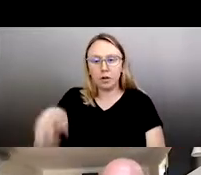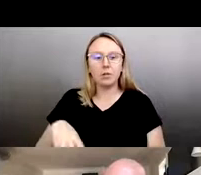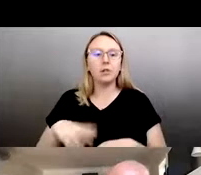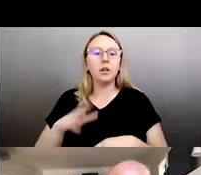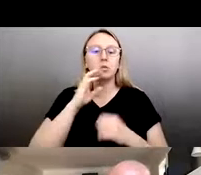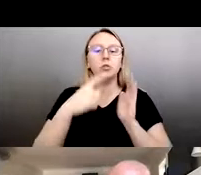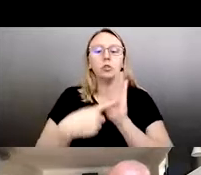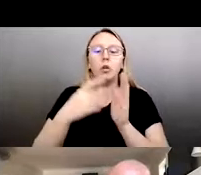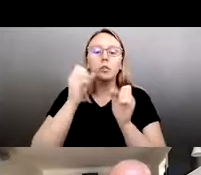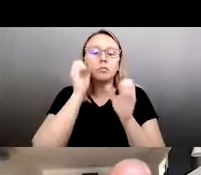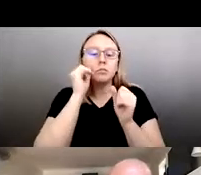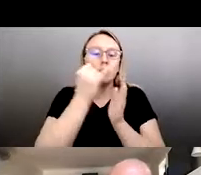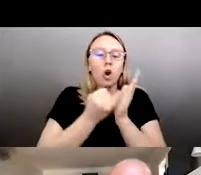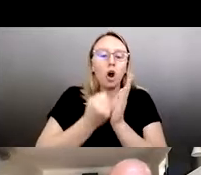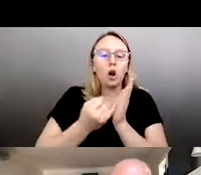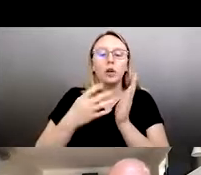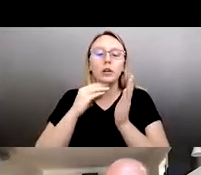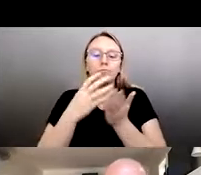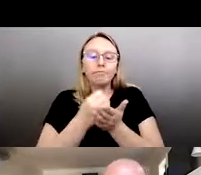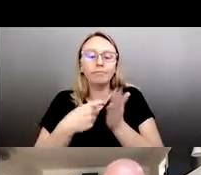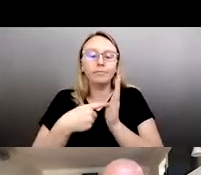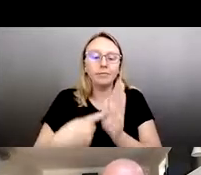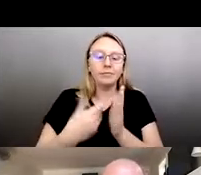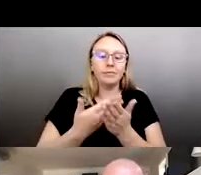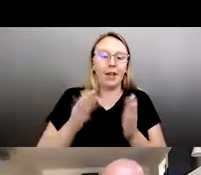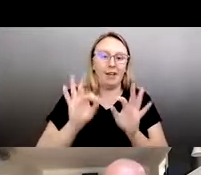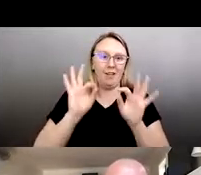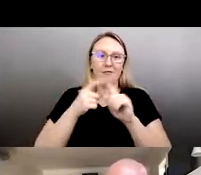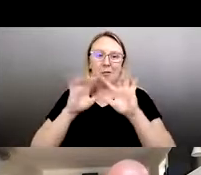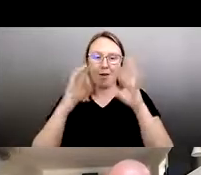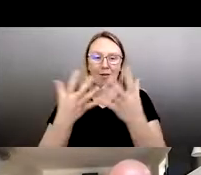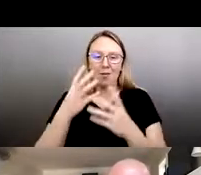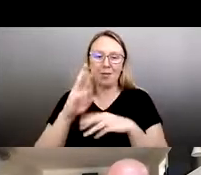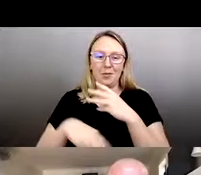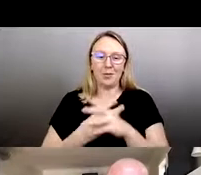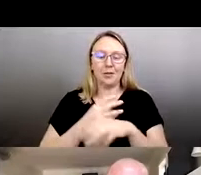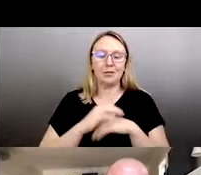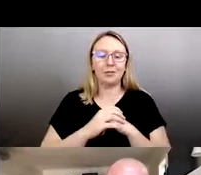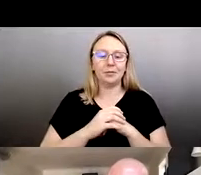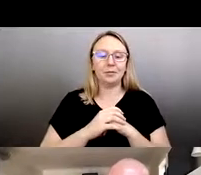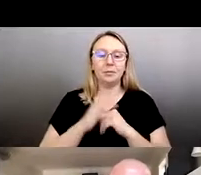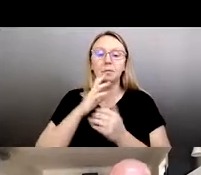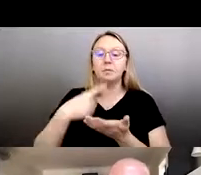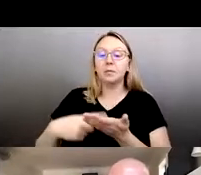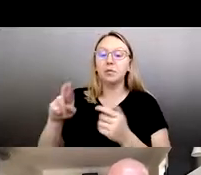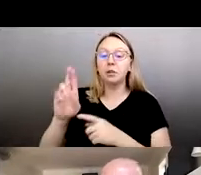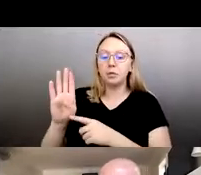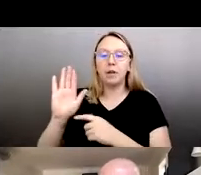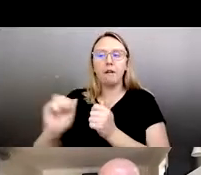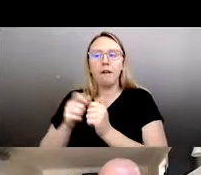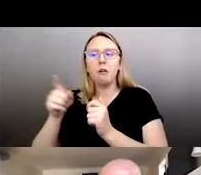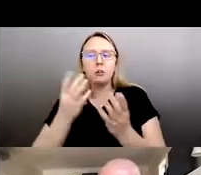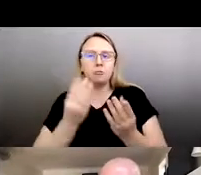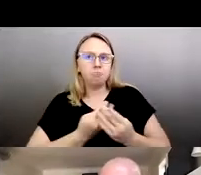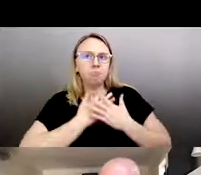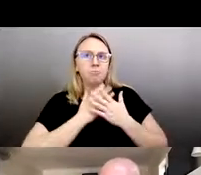found in everyday objects from around the world. We'll talk about Roger Brown's work and how it was informed by his collection, and how the collection grew from a